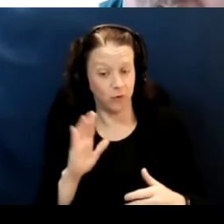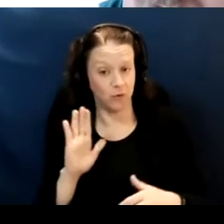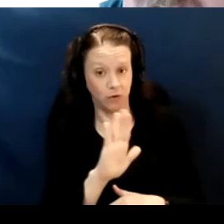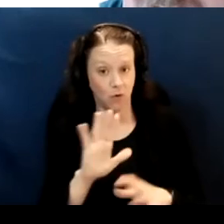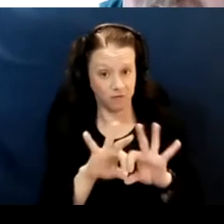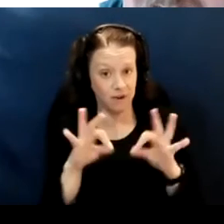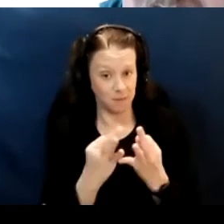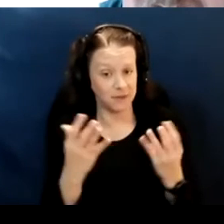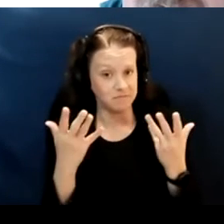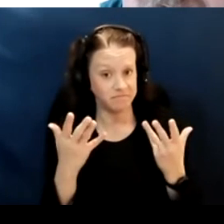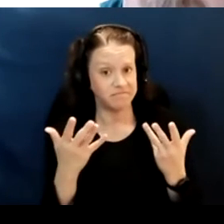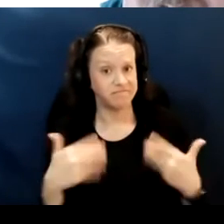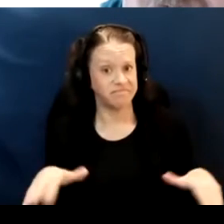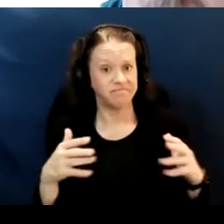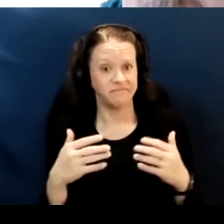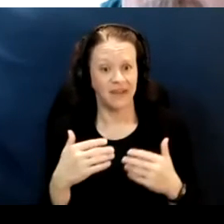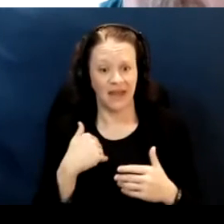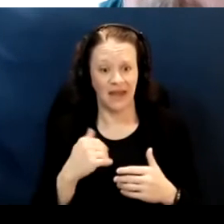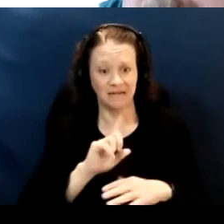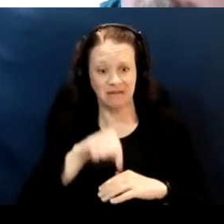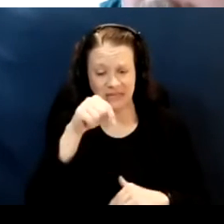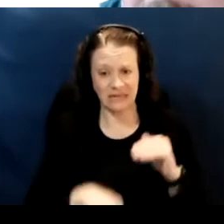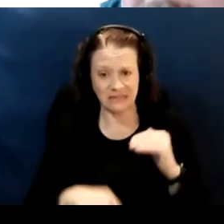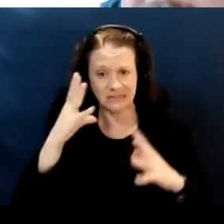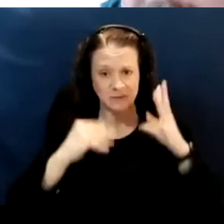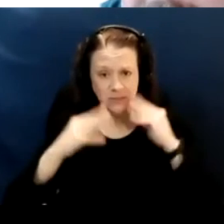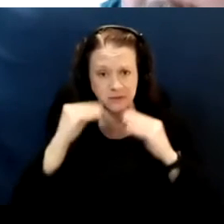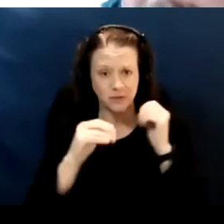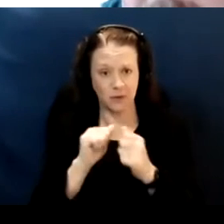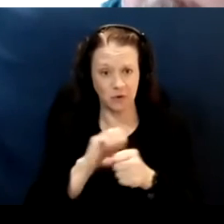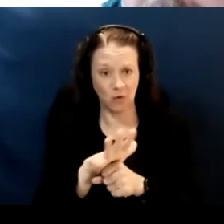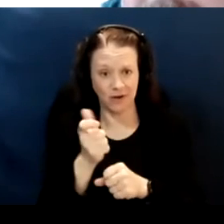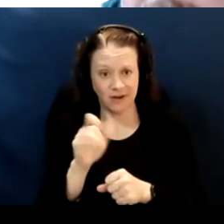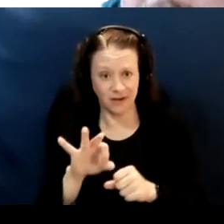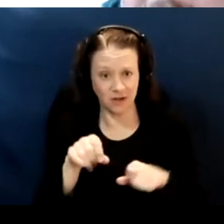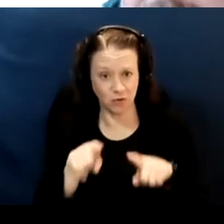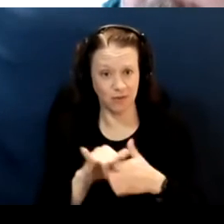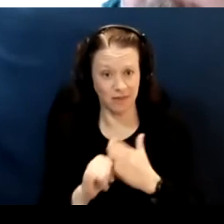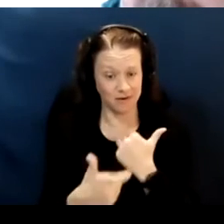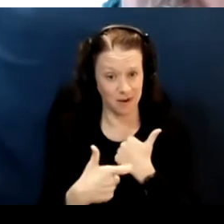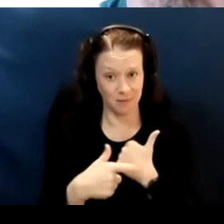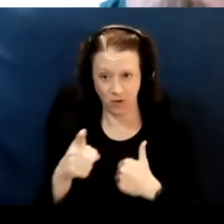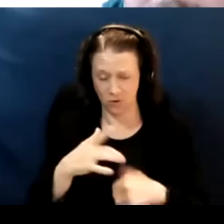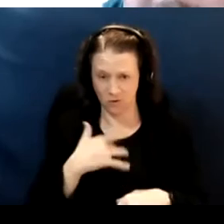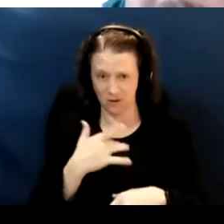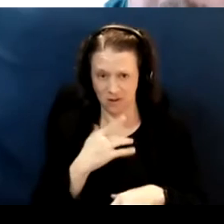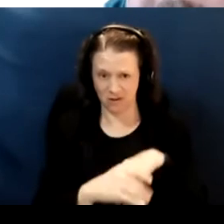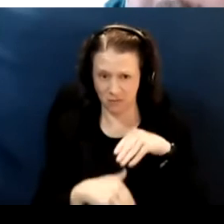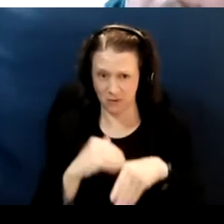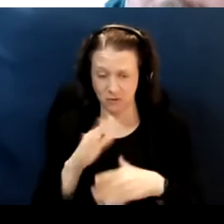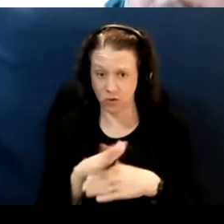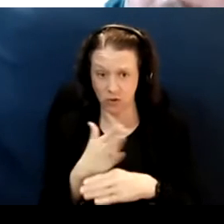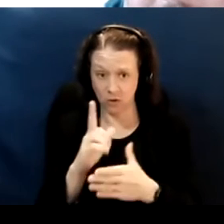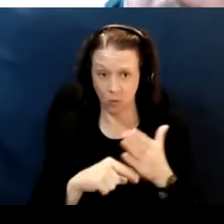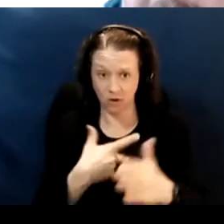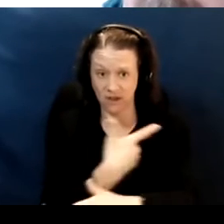pretty intense experience with COVID during this time. Do you feel comfortable kind of sharing what vaccination has